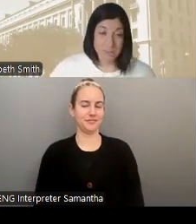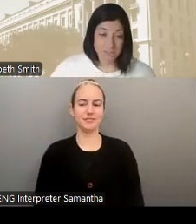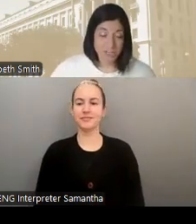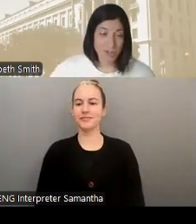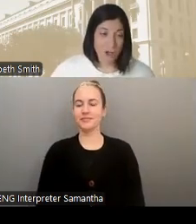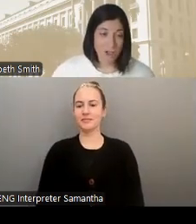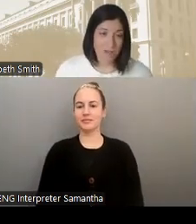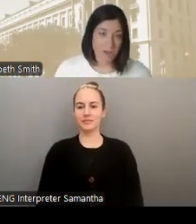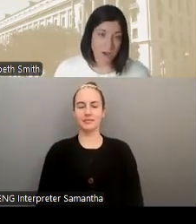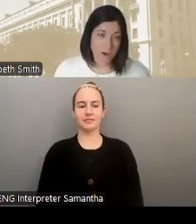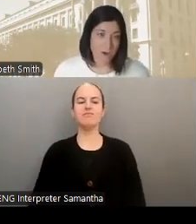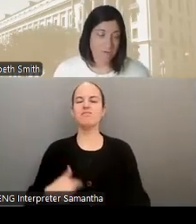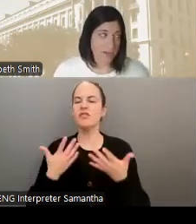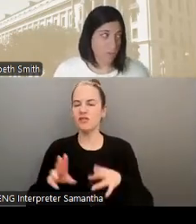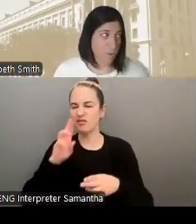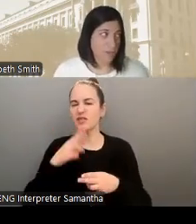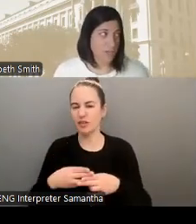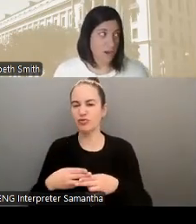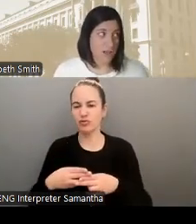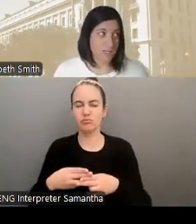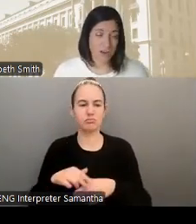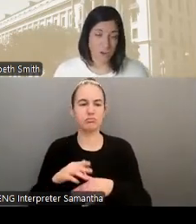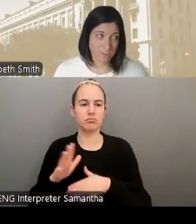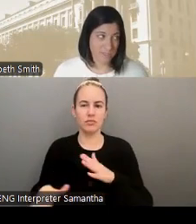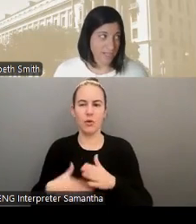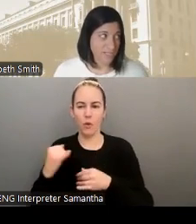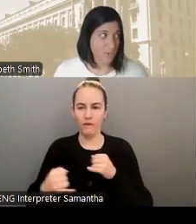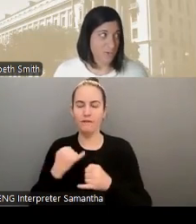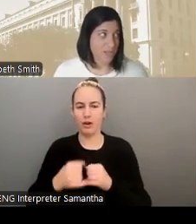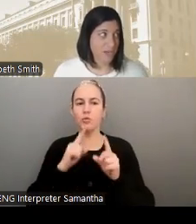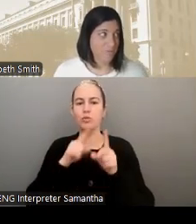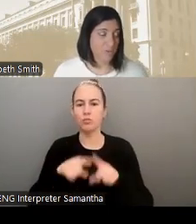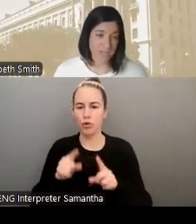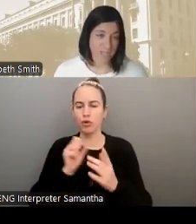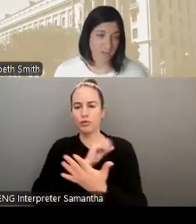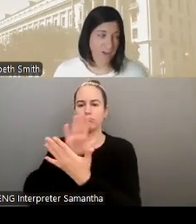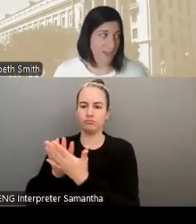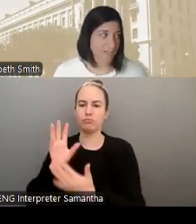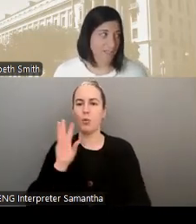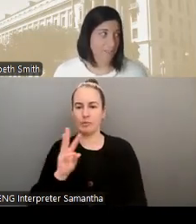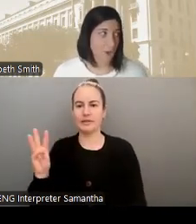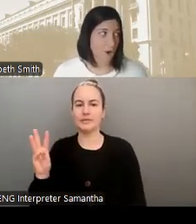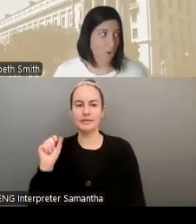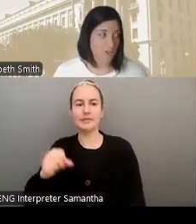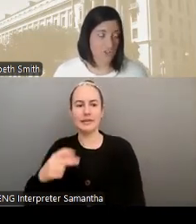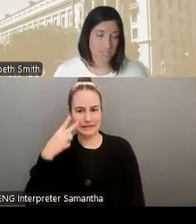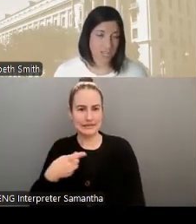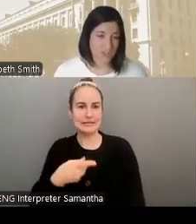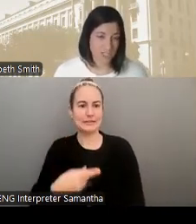So as I mentioned, all of our final reports are on our website. You can view that here at